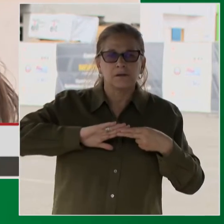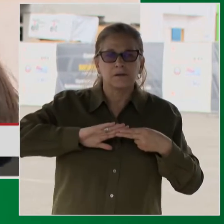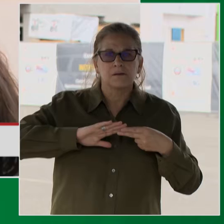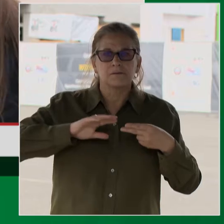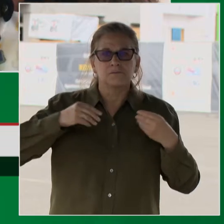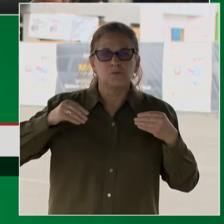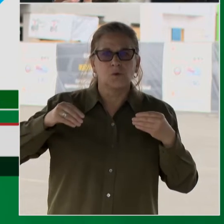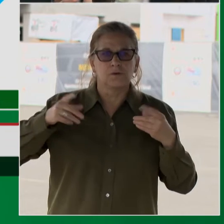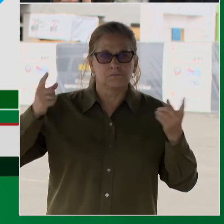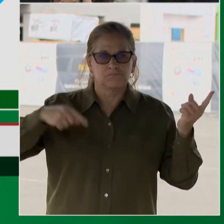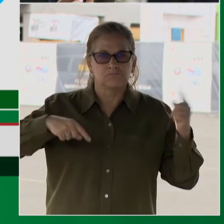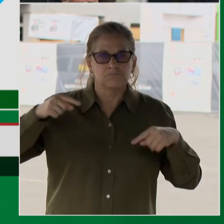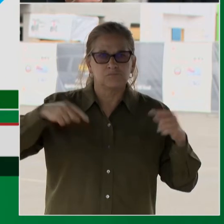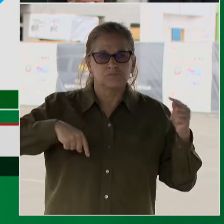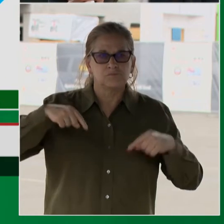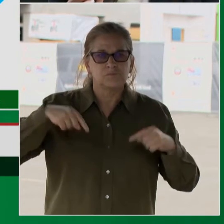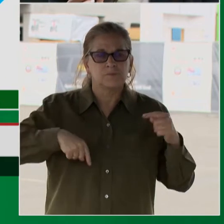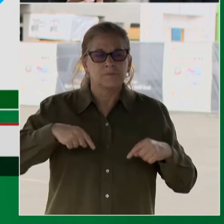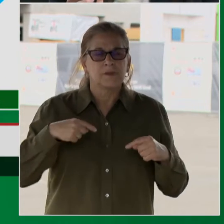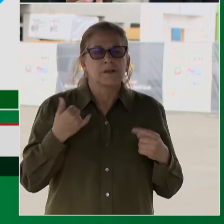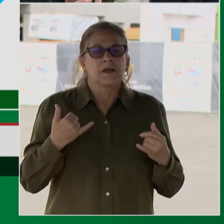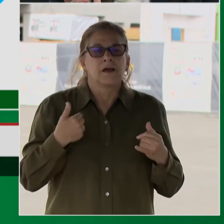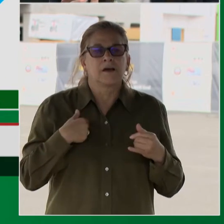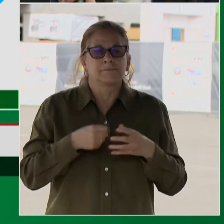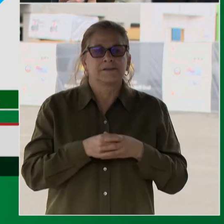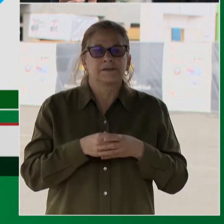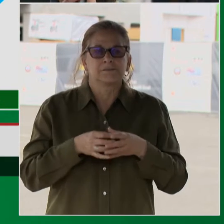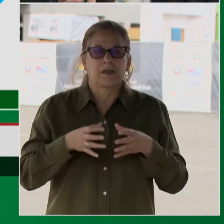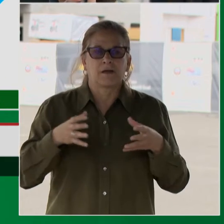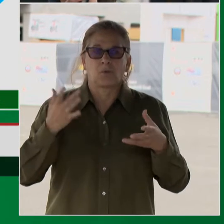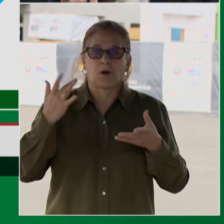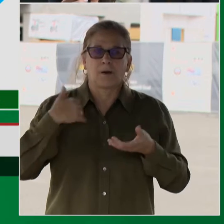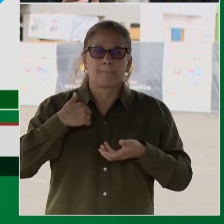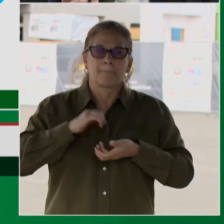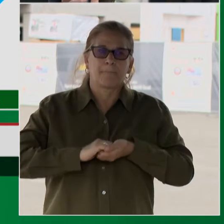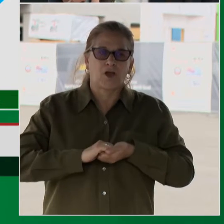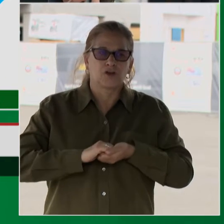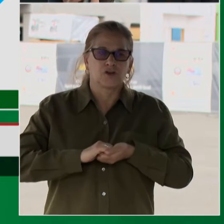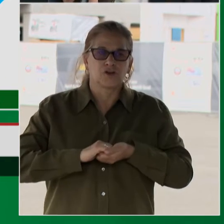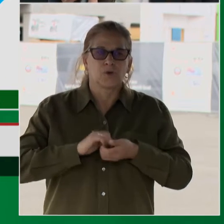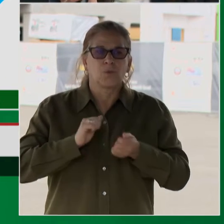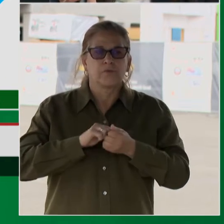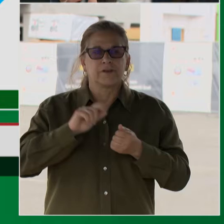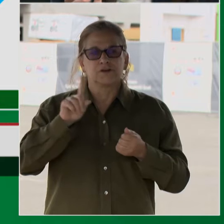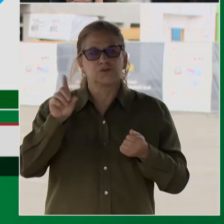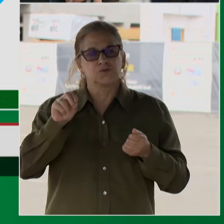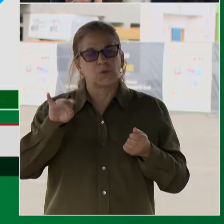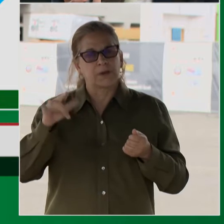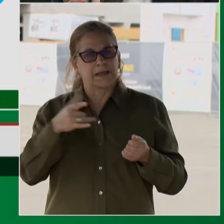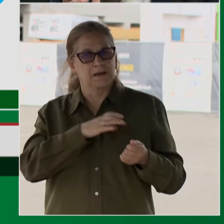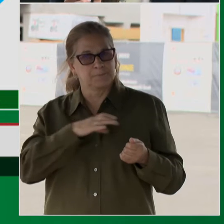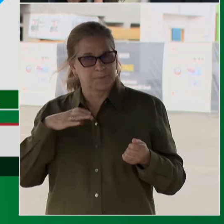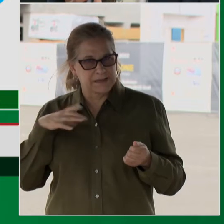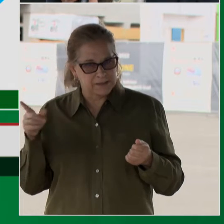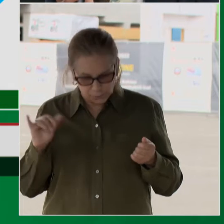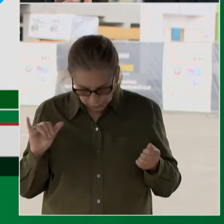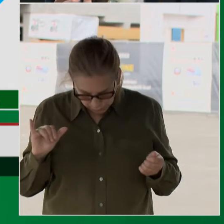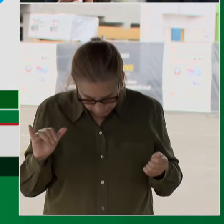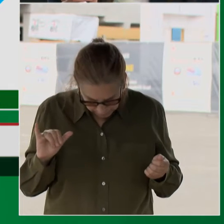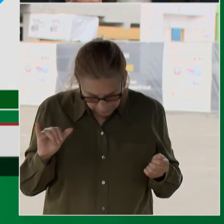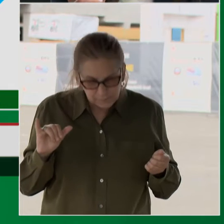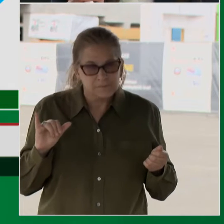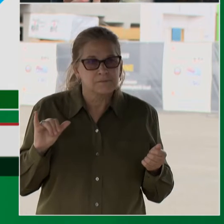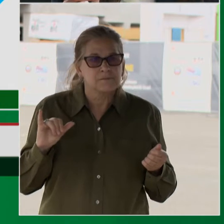boundaries of the supermarket tax credit. It would be boundaries based on a couple different eligibility